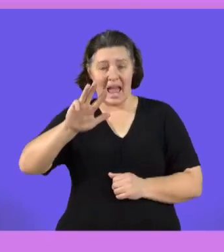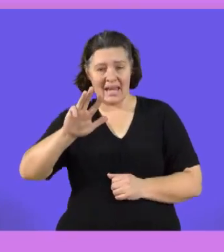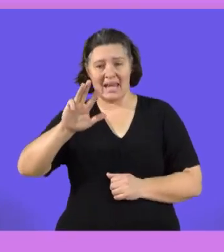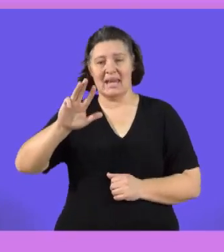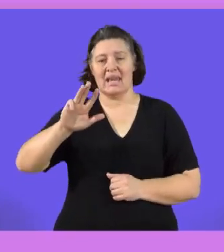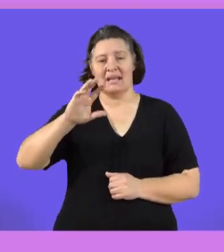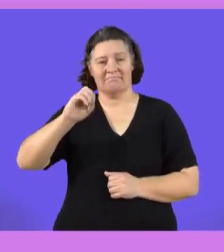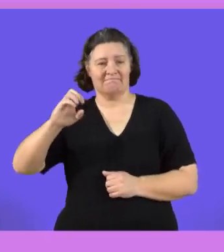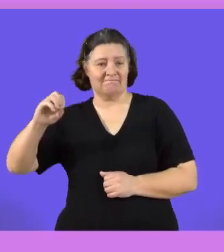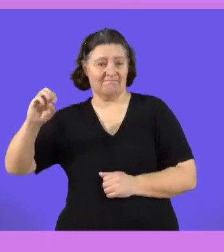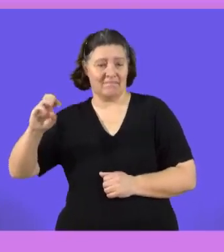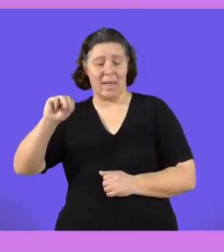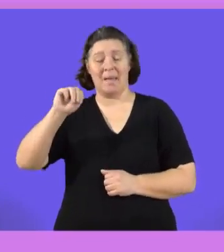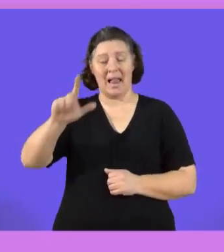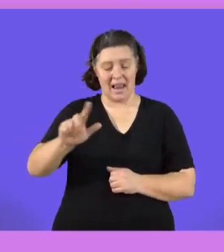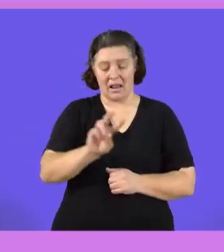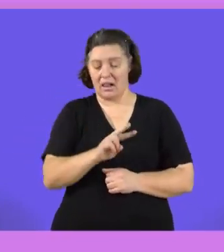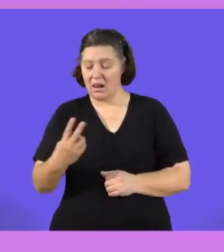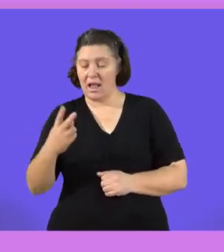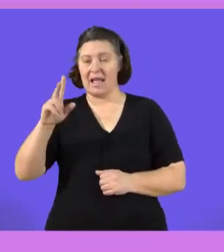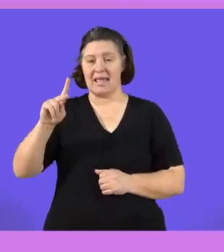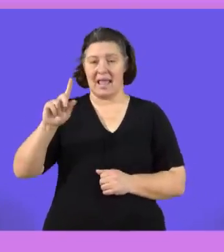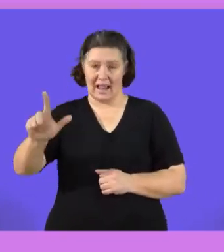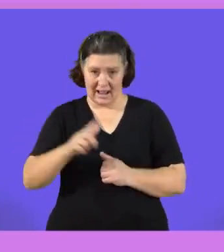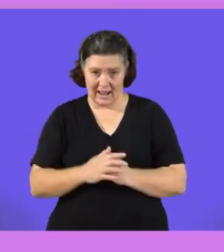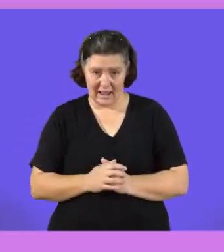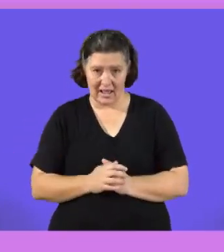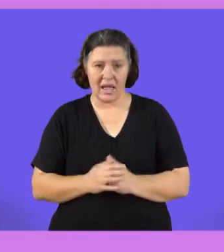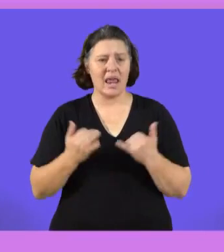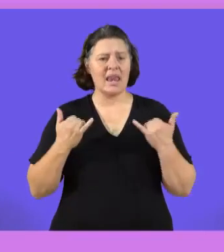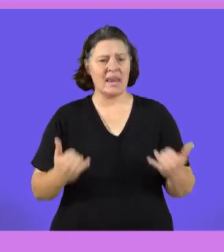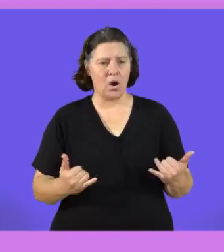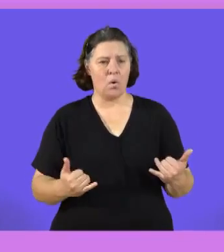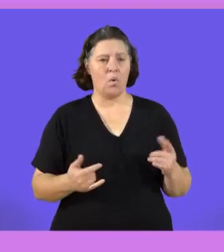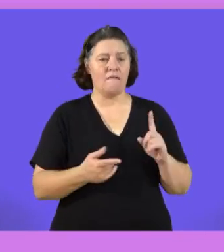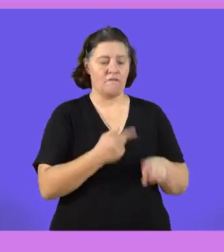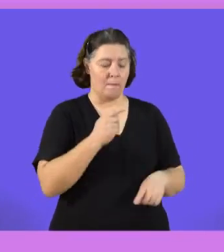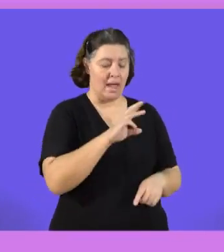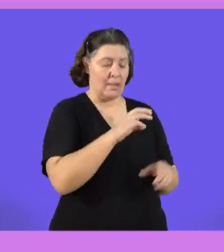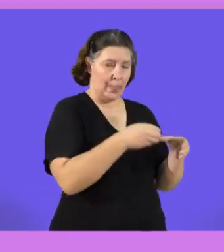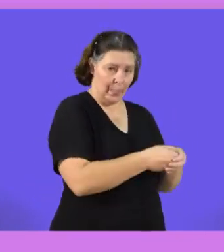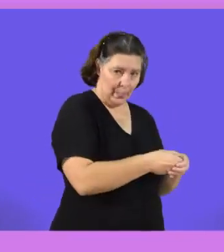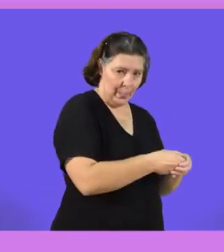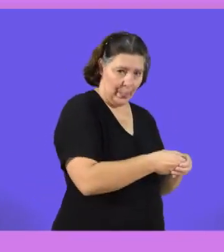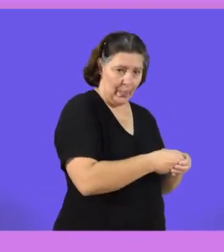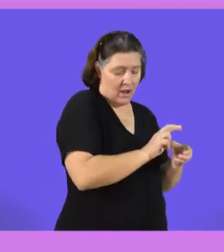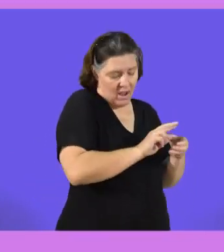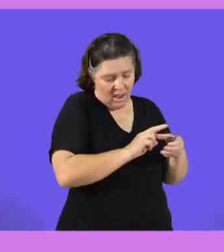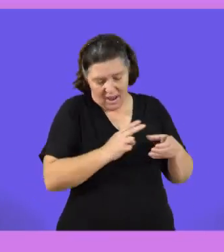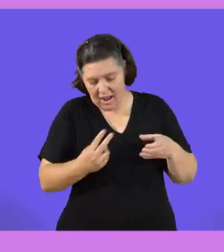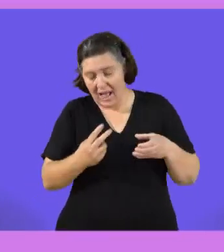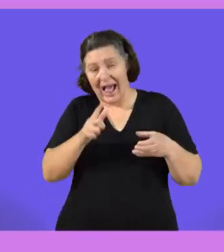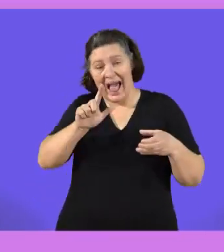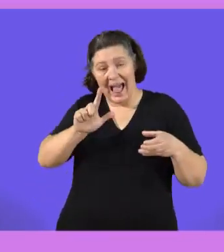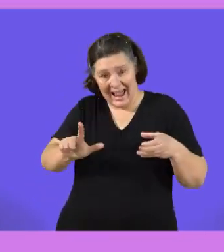45,789,000 milliliters, and that must be converted into kiloliters. So therefore, I must first convert from milliliters